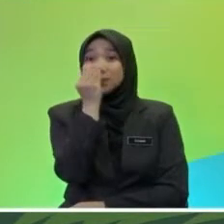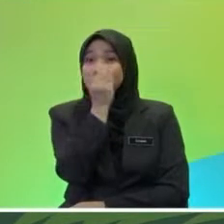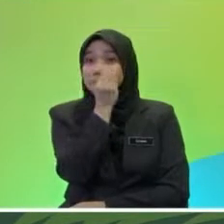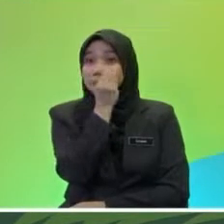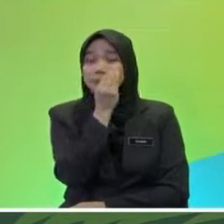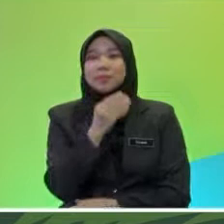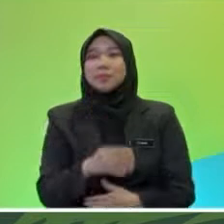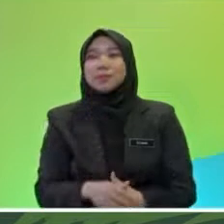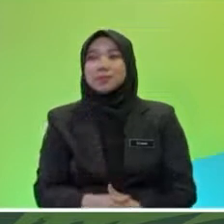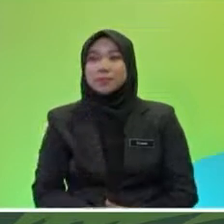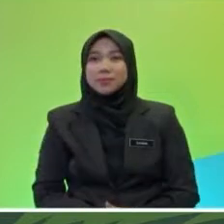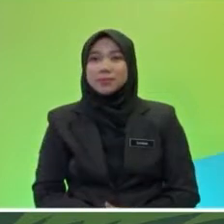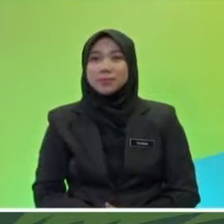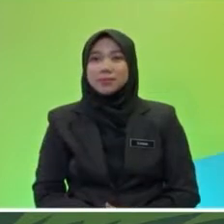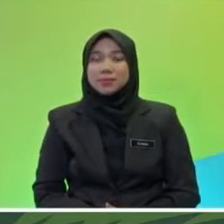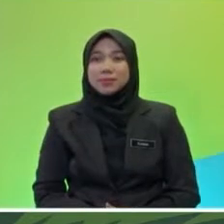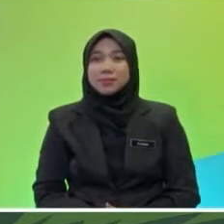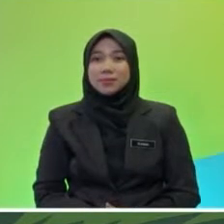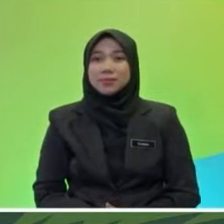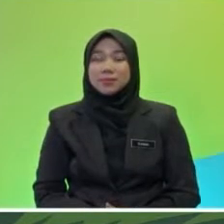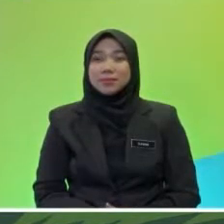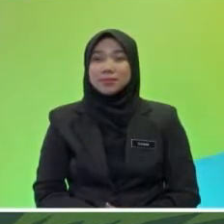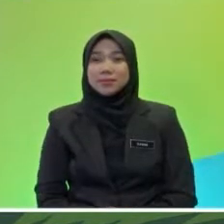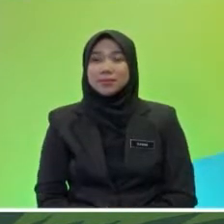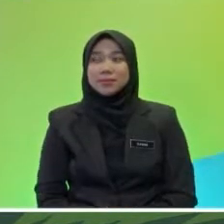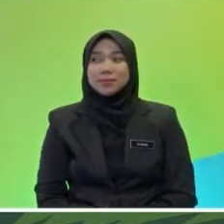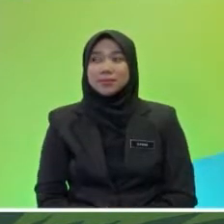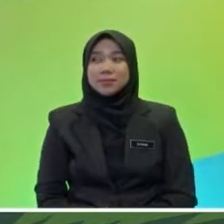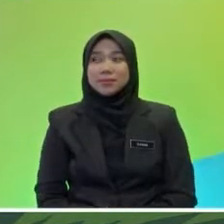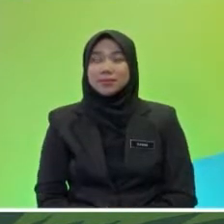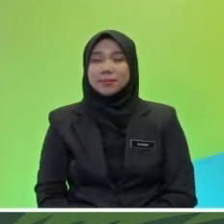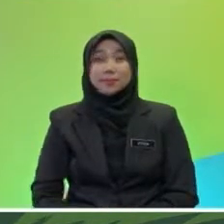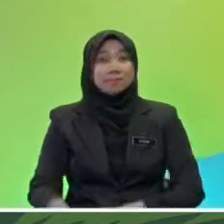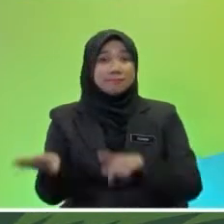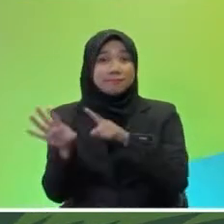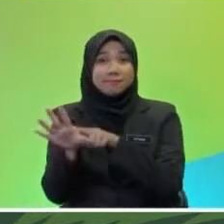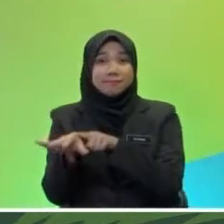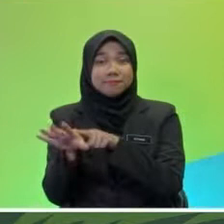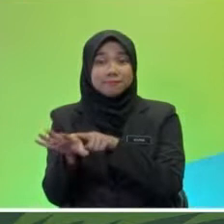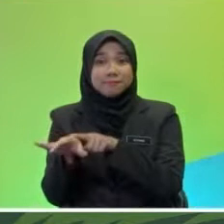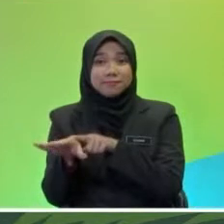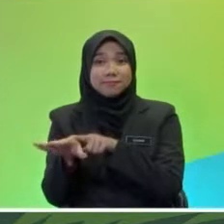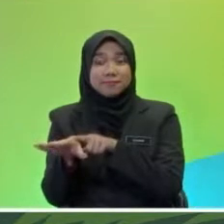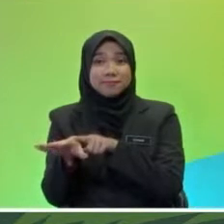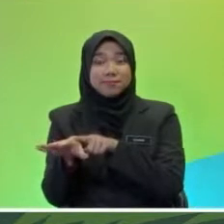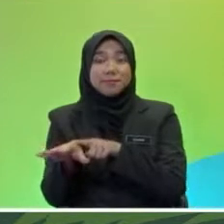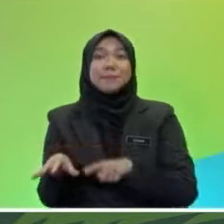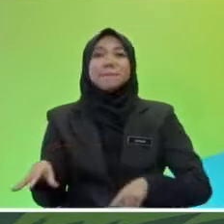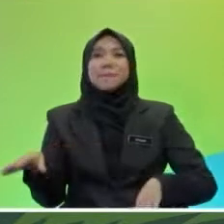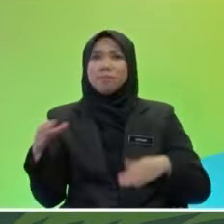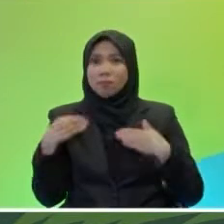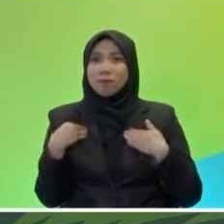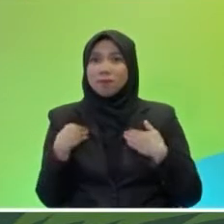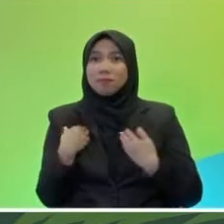flowering plants, okay? And then we see another one. The leaves of rose plant and hibiscus plant have netted